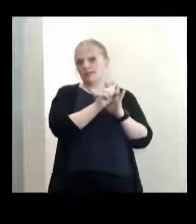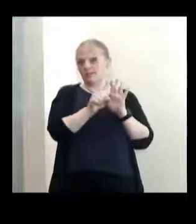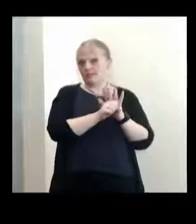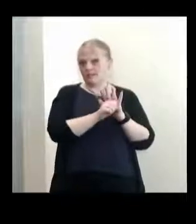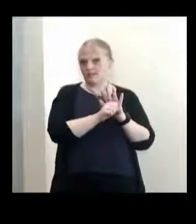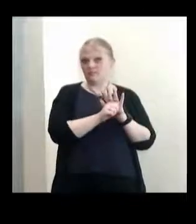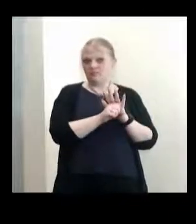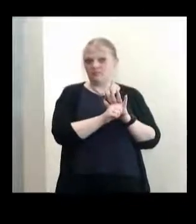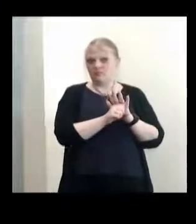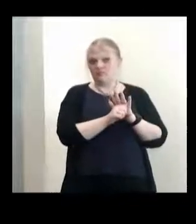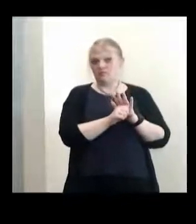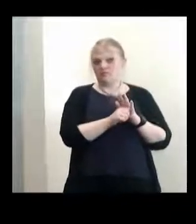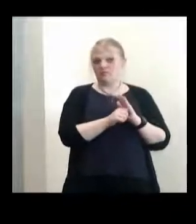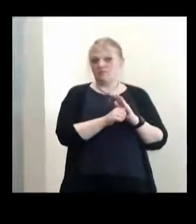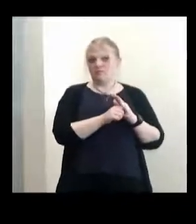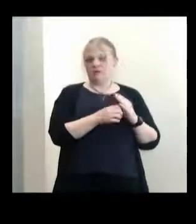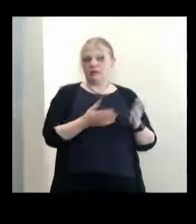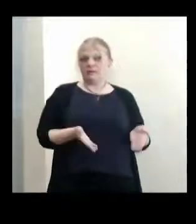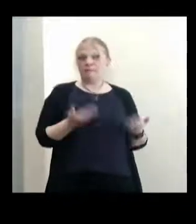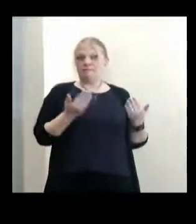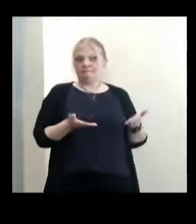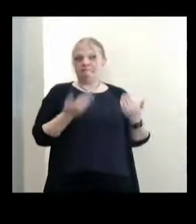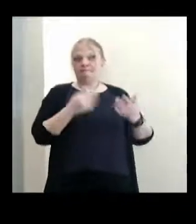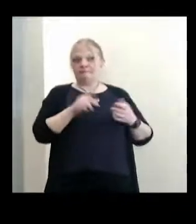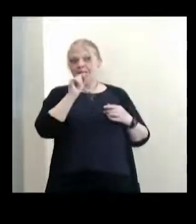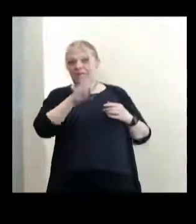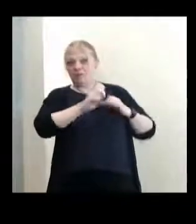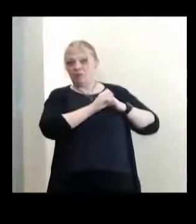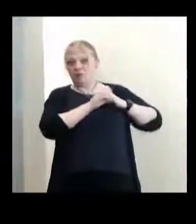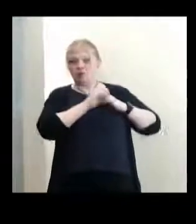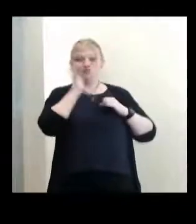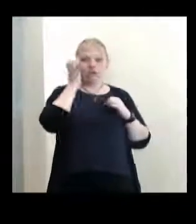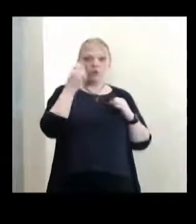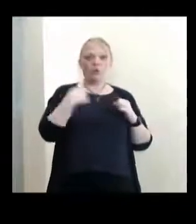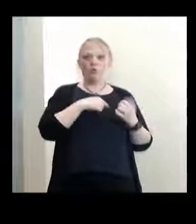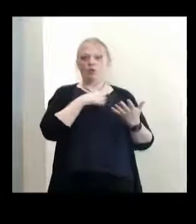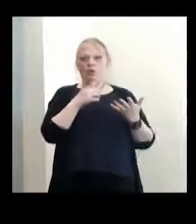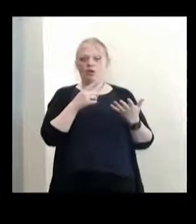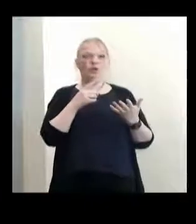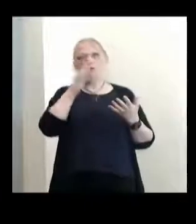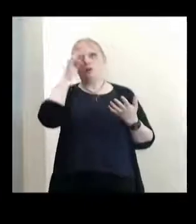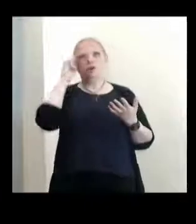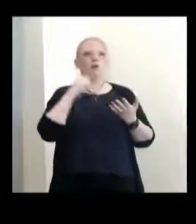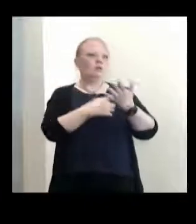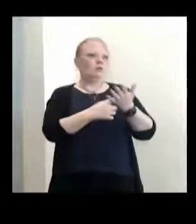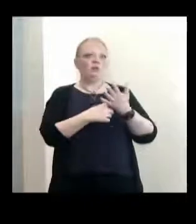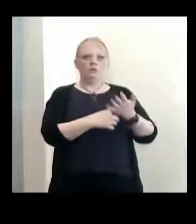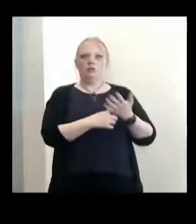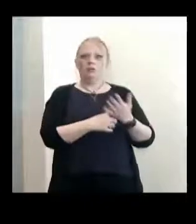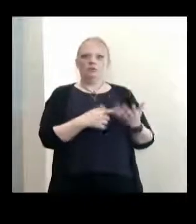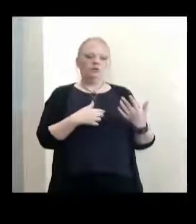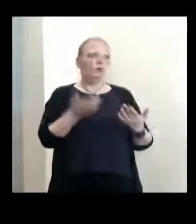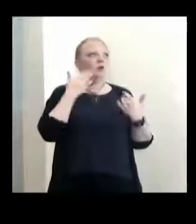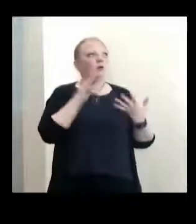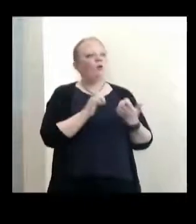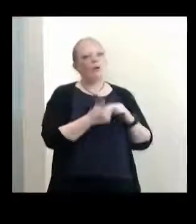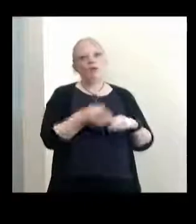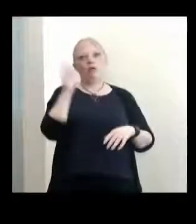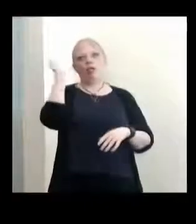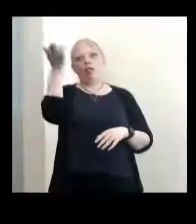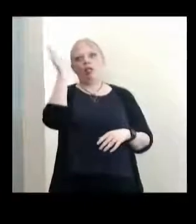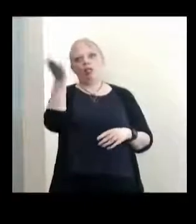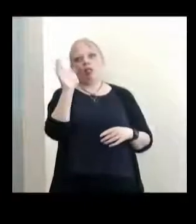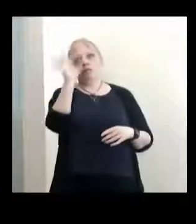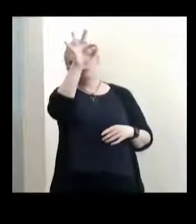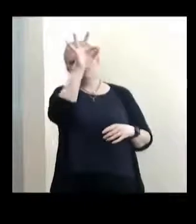upped its radio and television commercial game. We are talking more, just as much as we have. I don't know how we could talk more, but we've been reaching